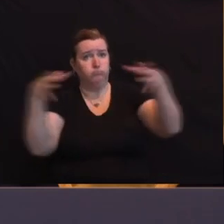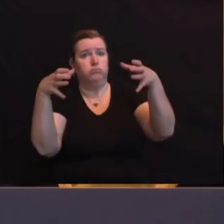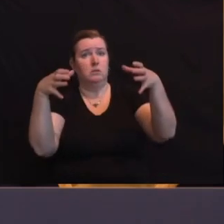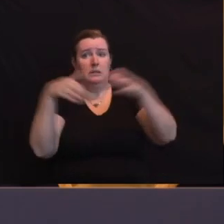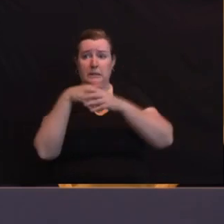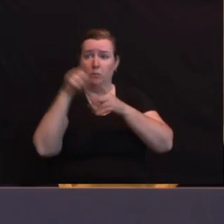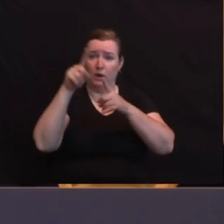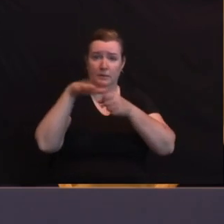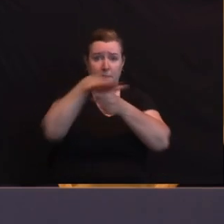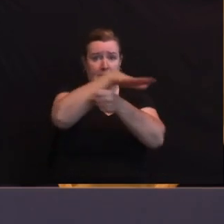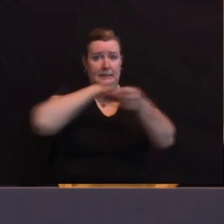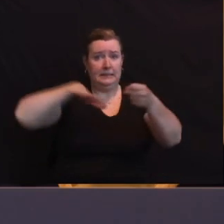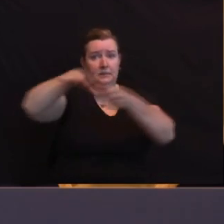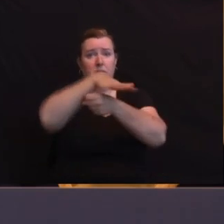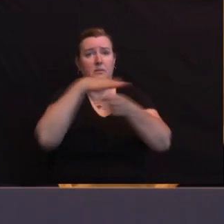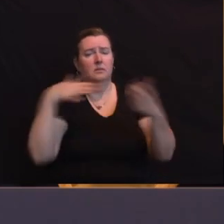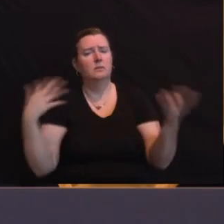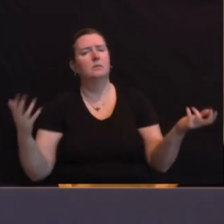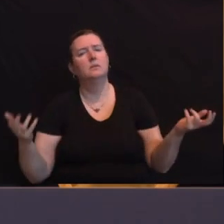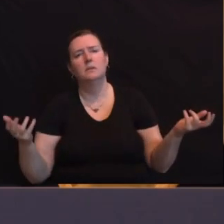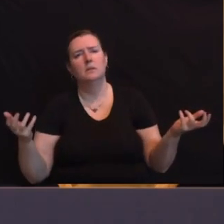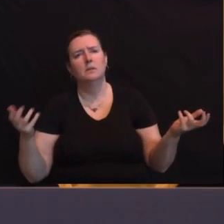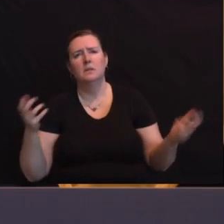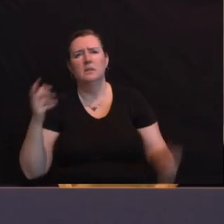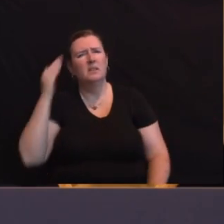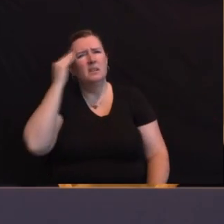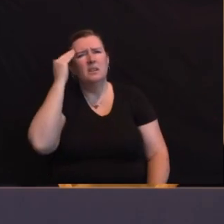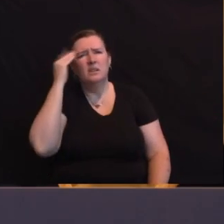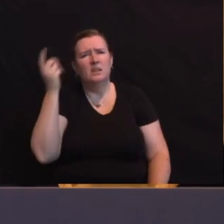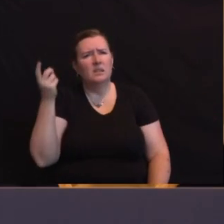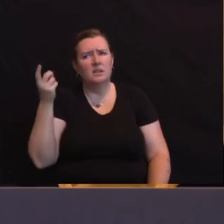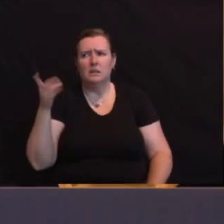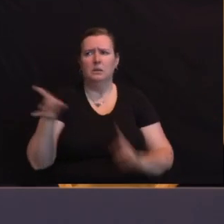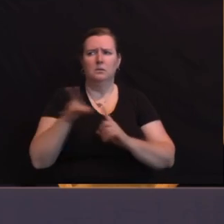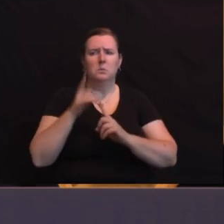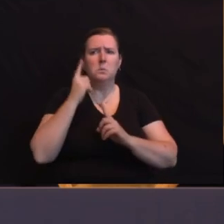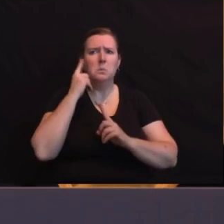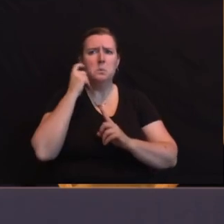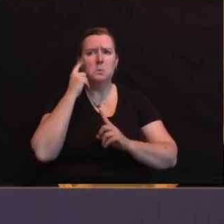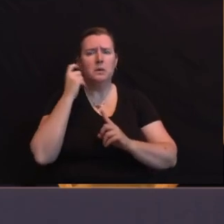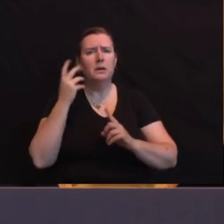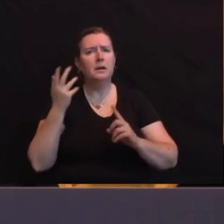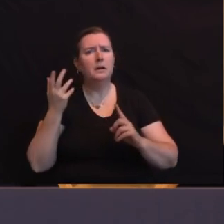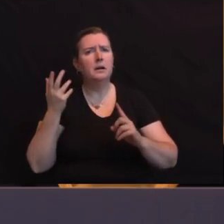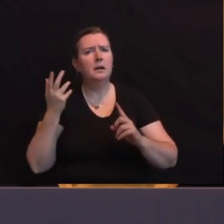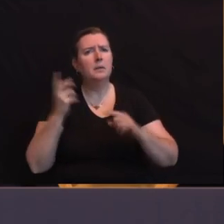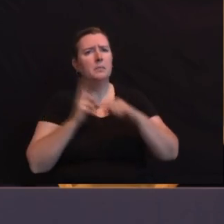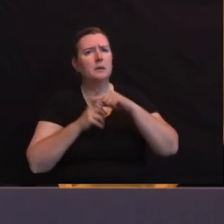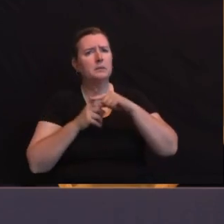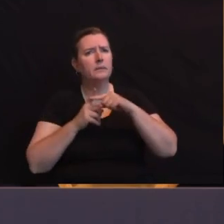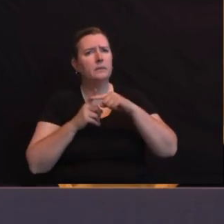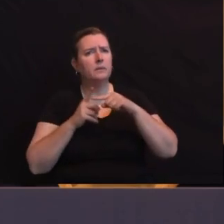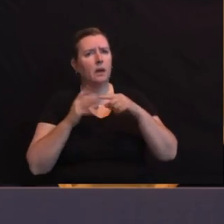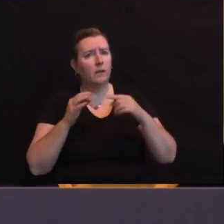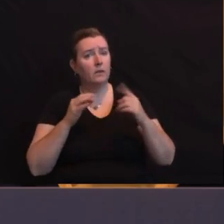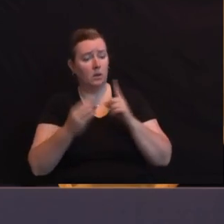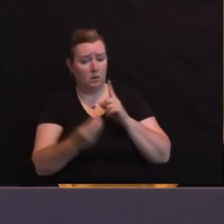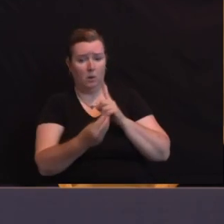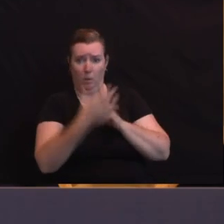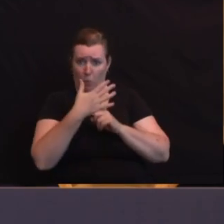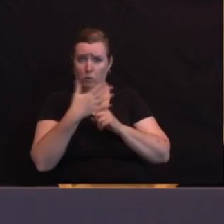president was infected, but they knew they had been exposed to someone who was COVID positive. In the rules of the road that, Judy, you've laid out, if you know you've been exposed to someone